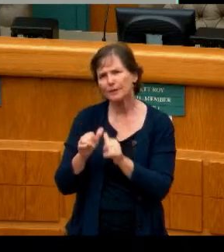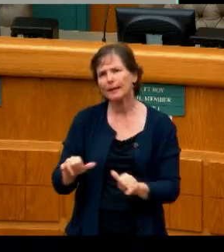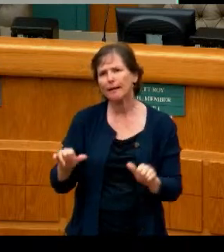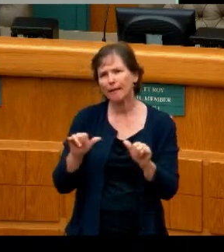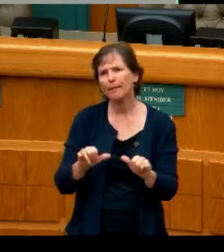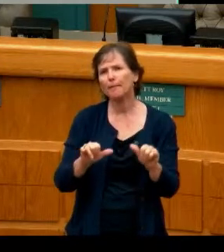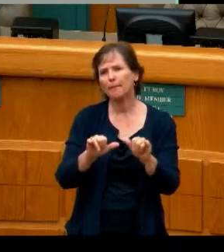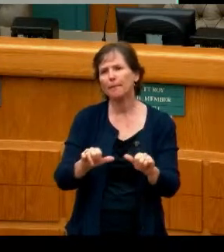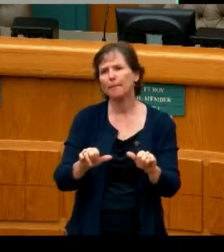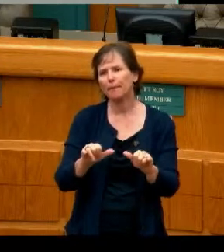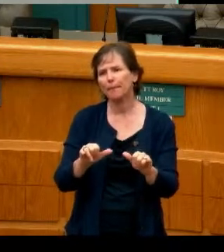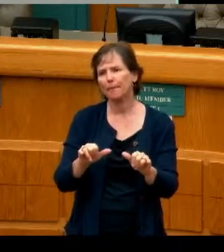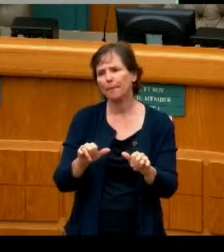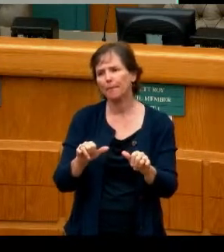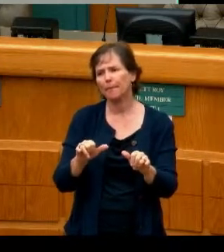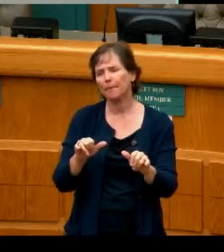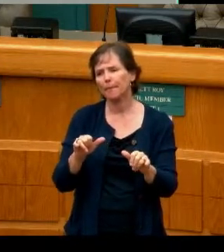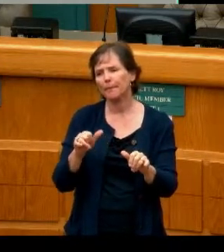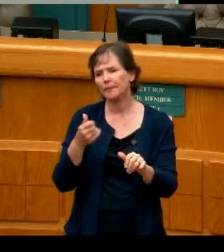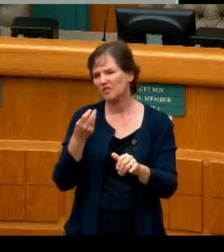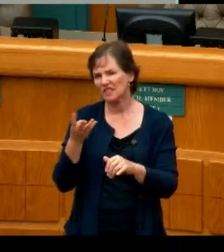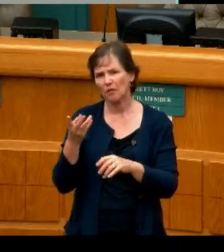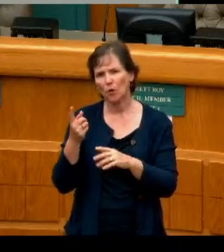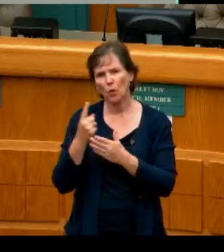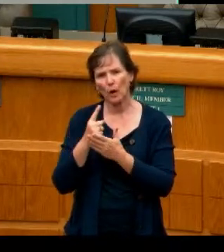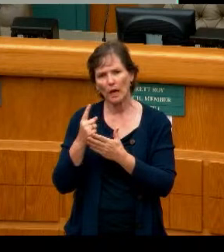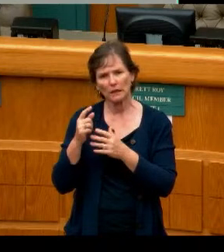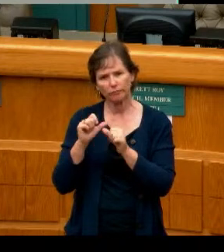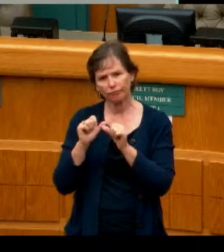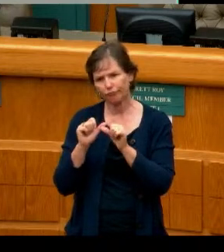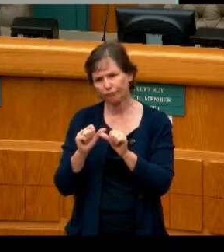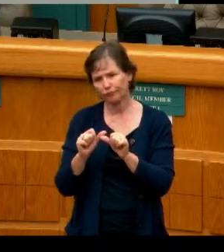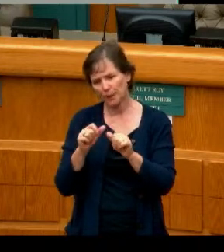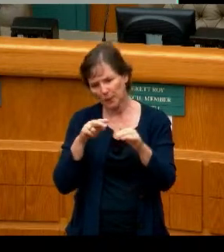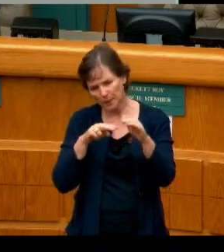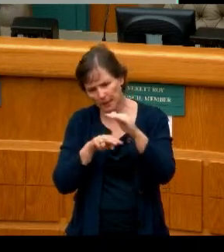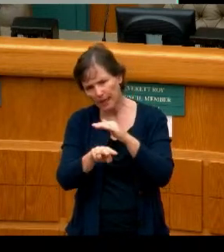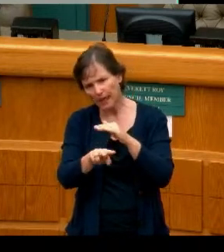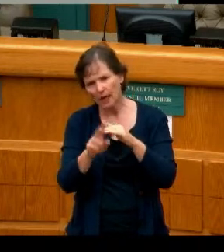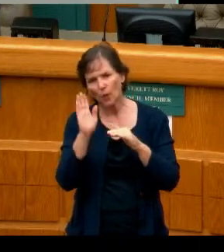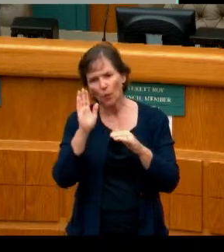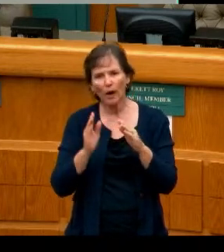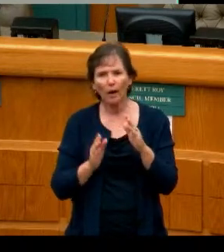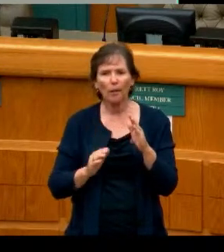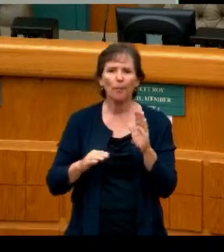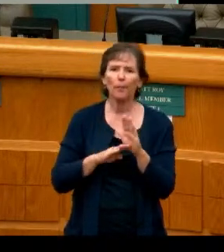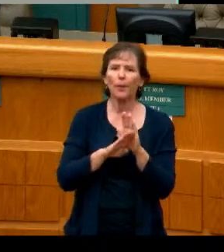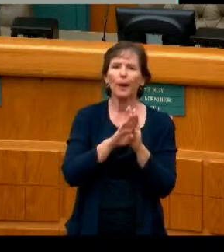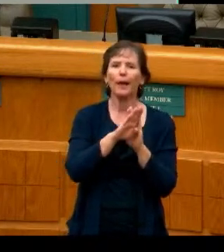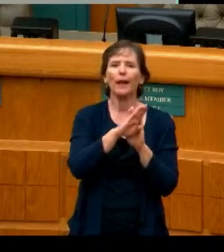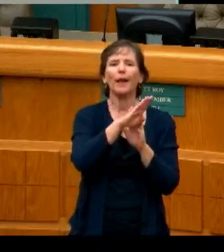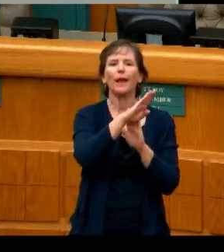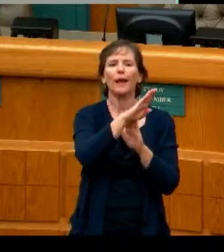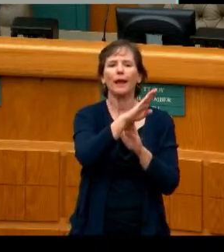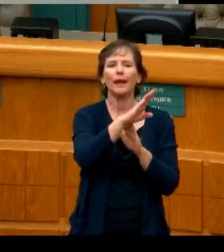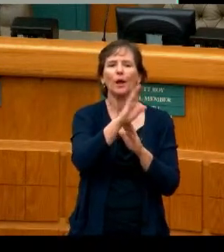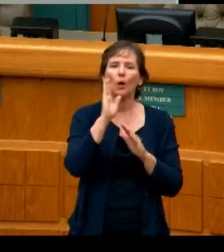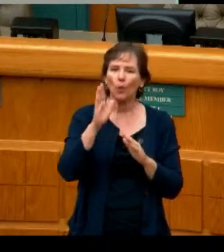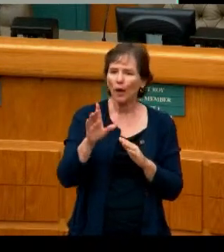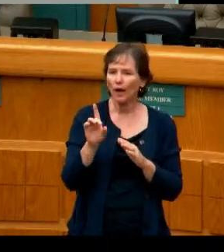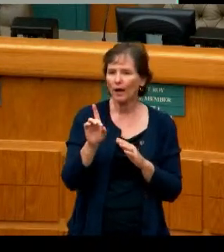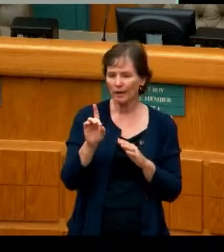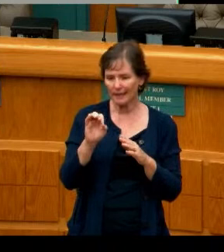So what happens if we keep moving the way we have been? So for the past several weeks, I've